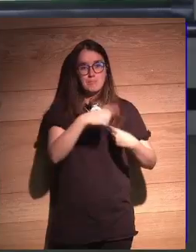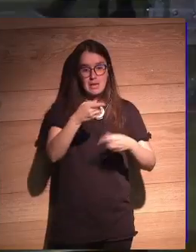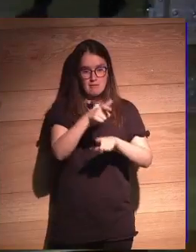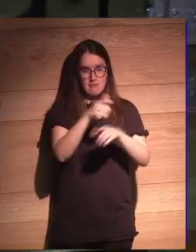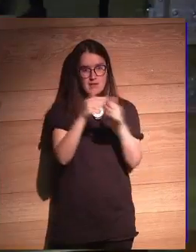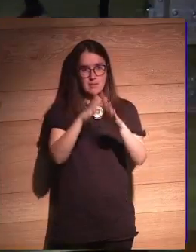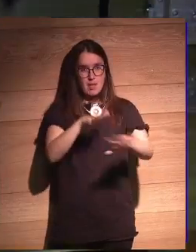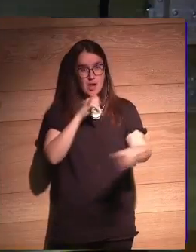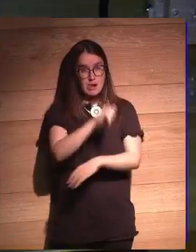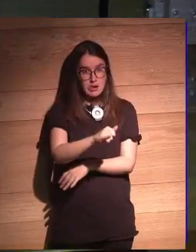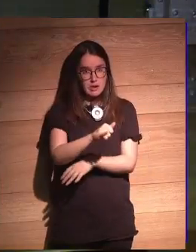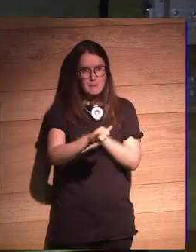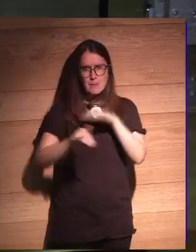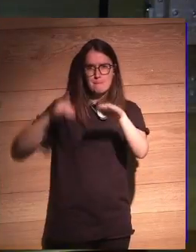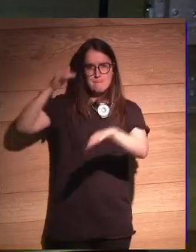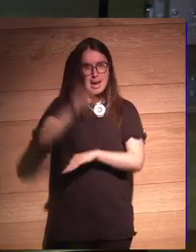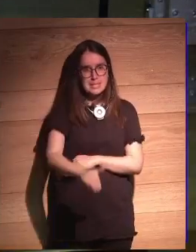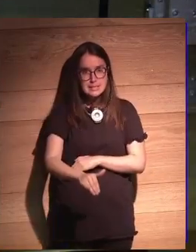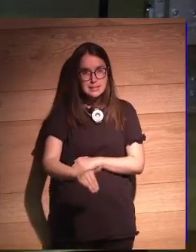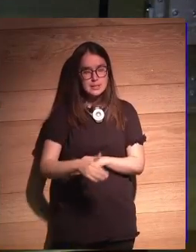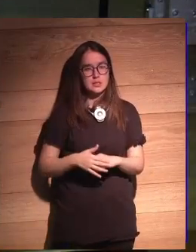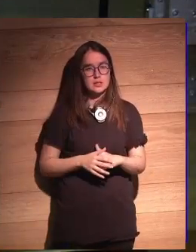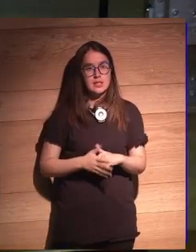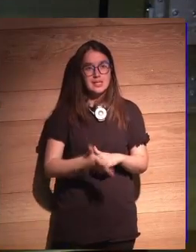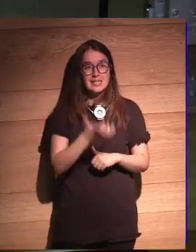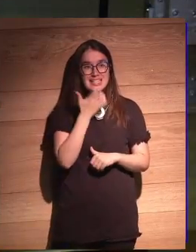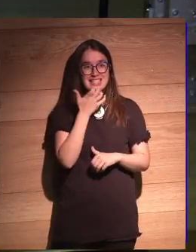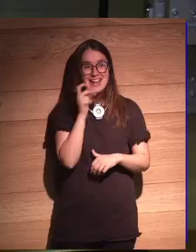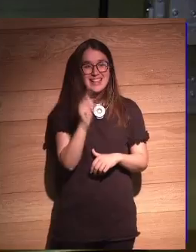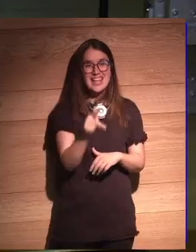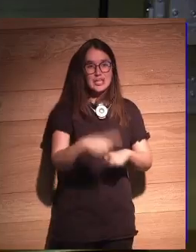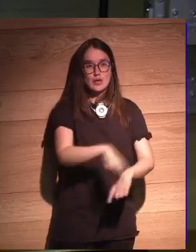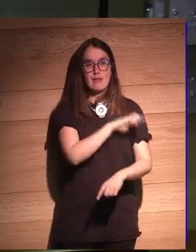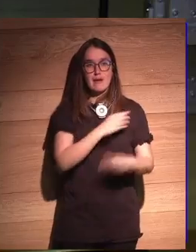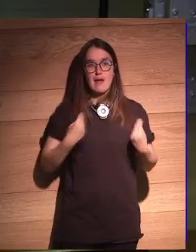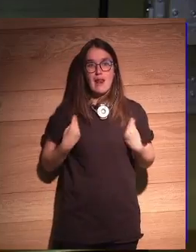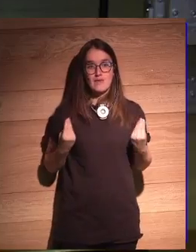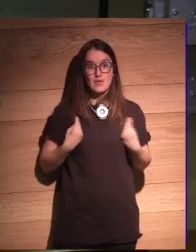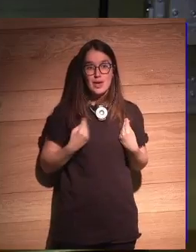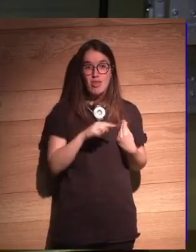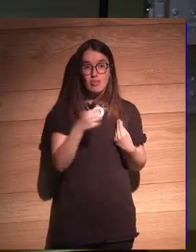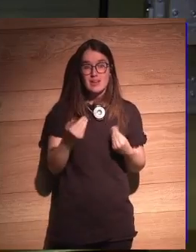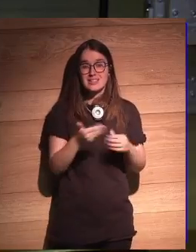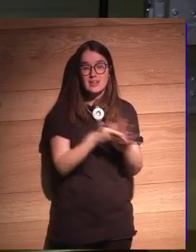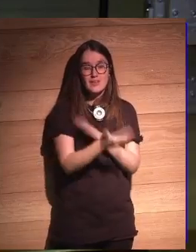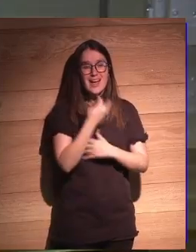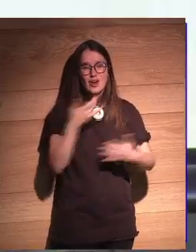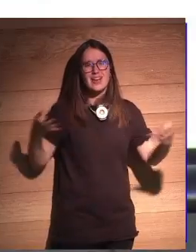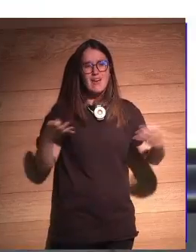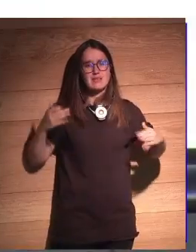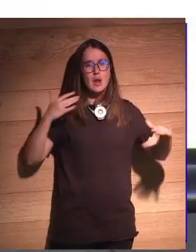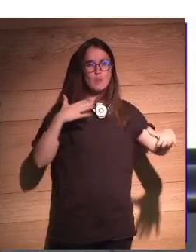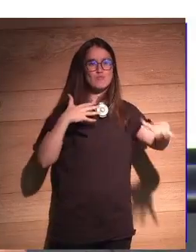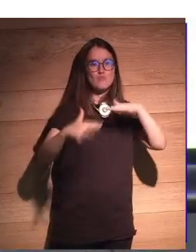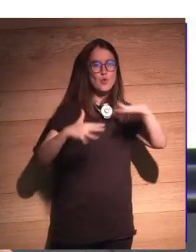today. So if the radical right to housing means anything, it needs to be the name of a movement and a political project, a